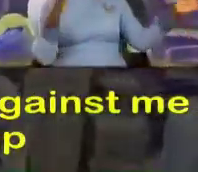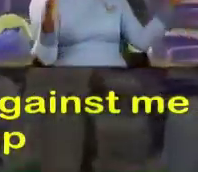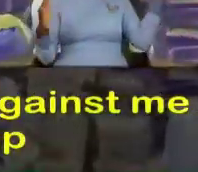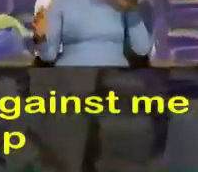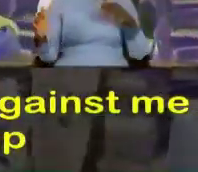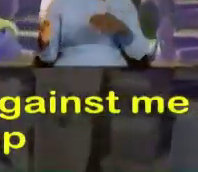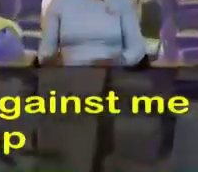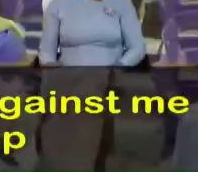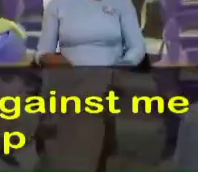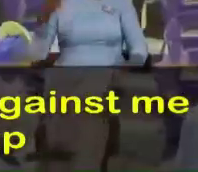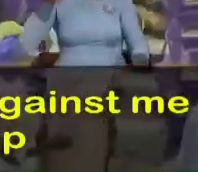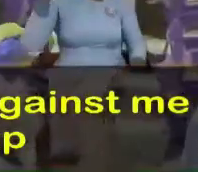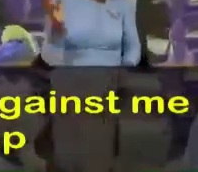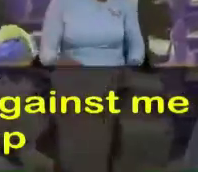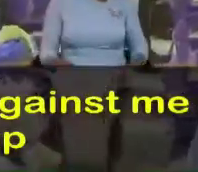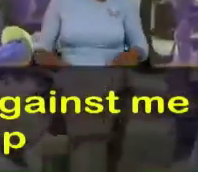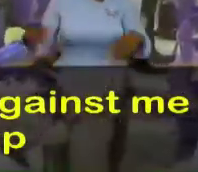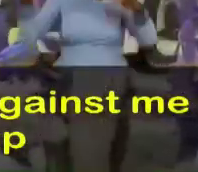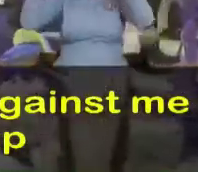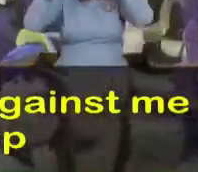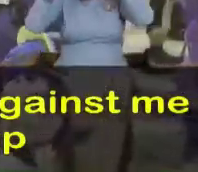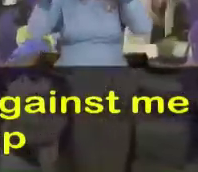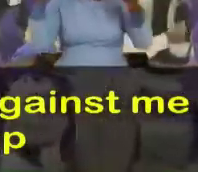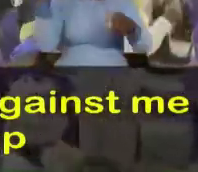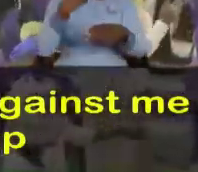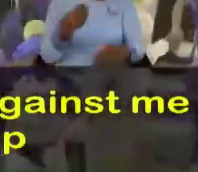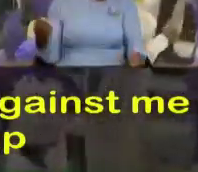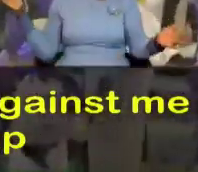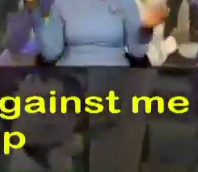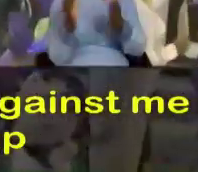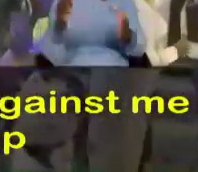Your voice is not loud enough. In the